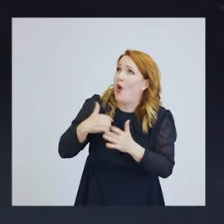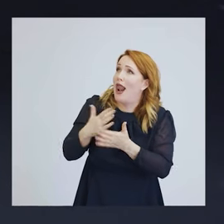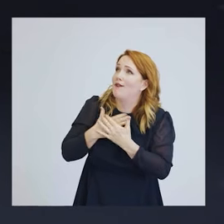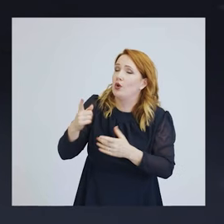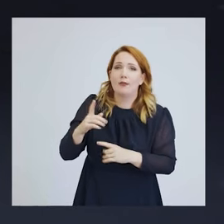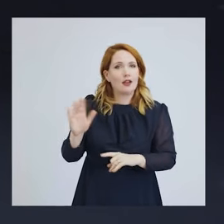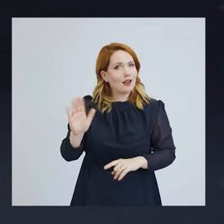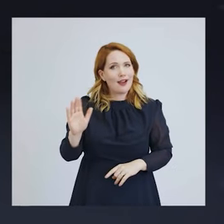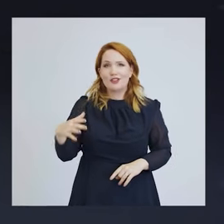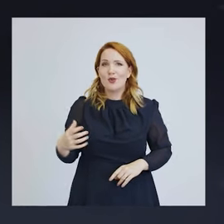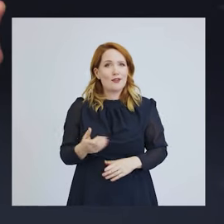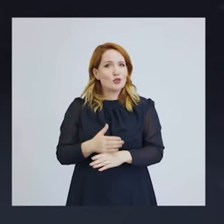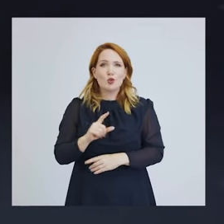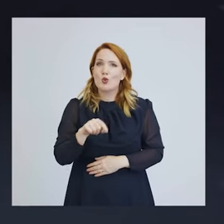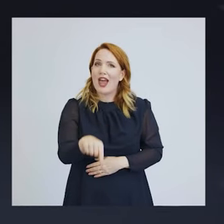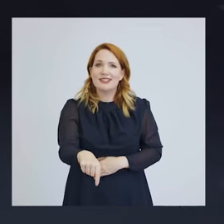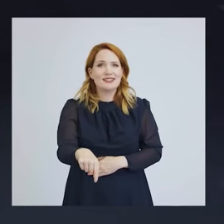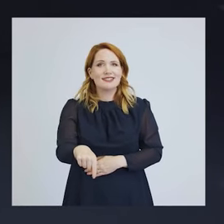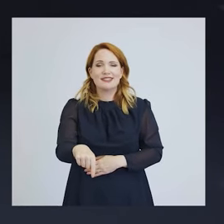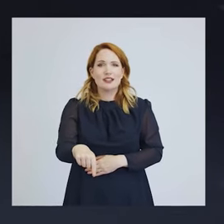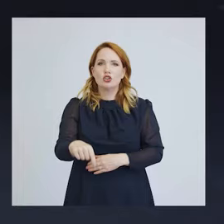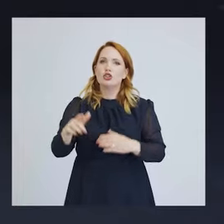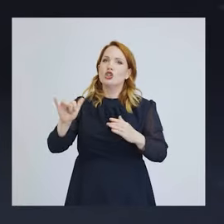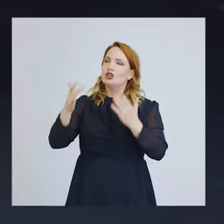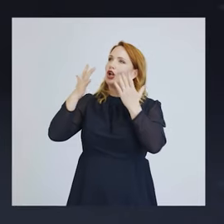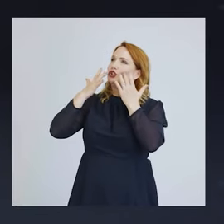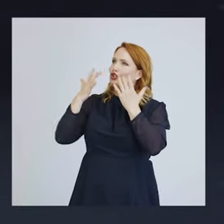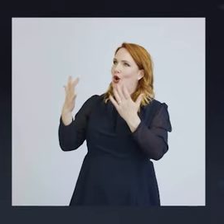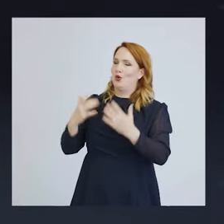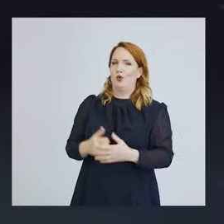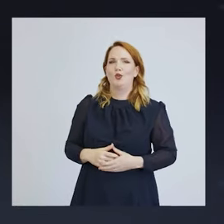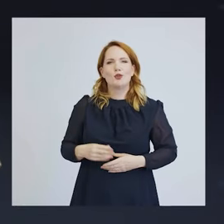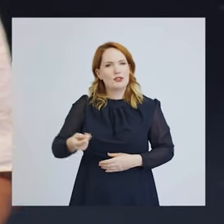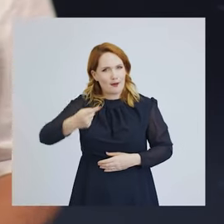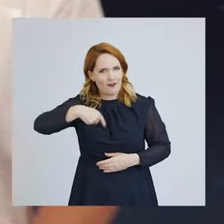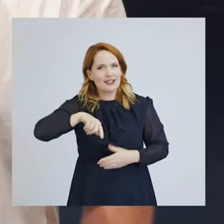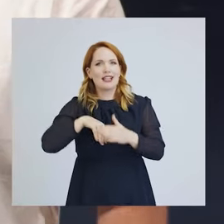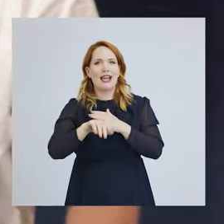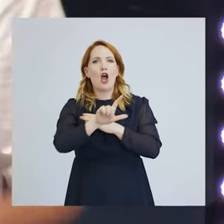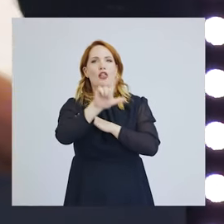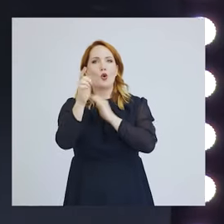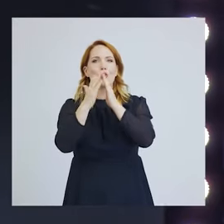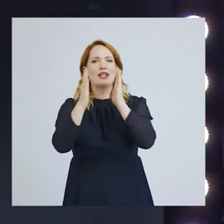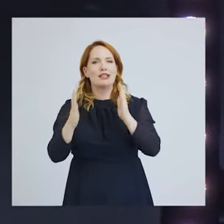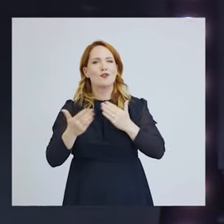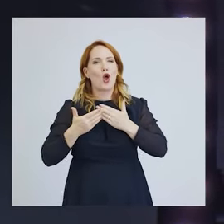do, to just do nothing, just to be with him. And just like the older son, I feel like some of us have been around the